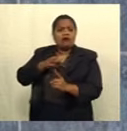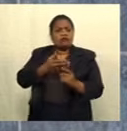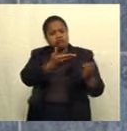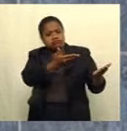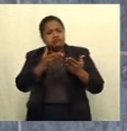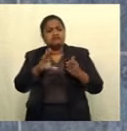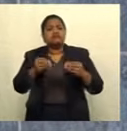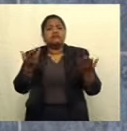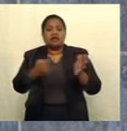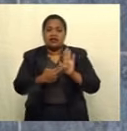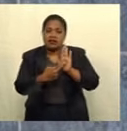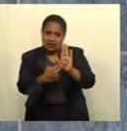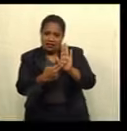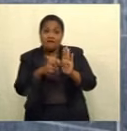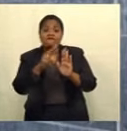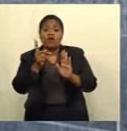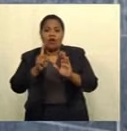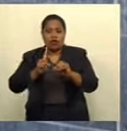a caution interview.